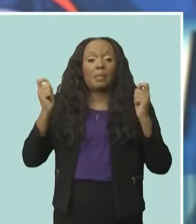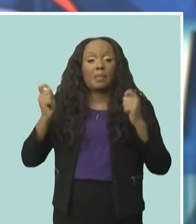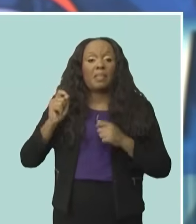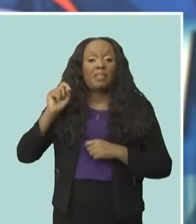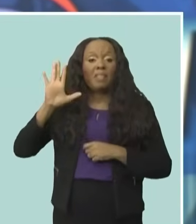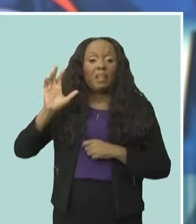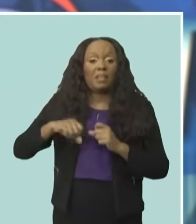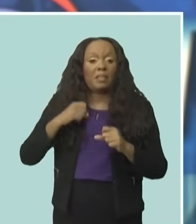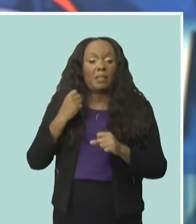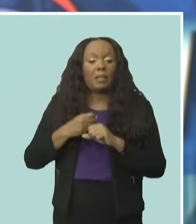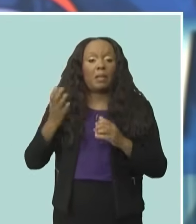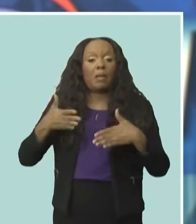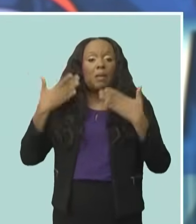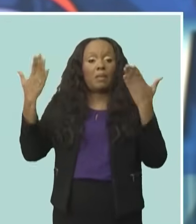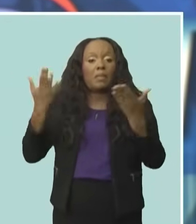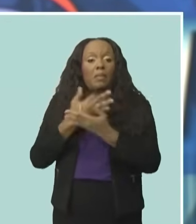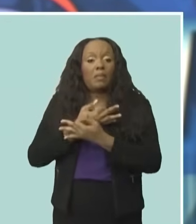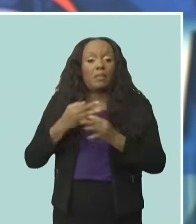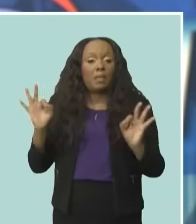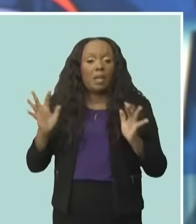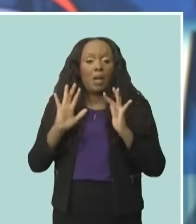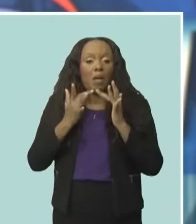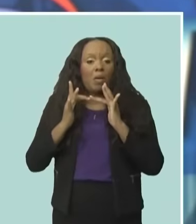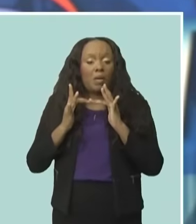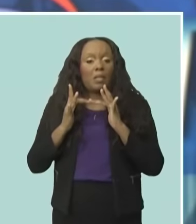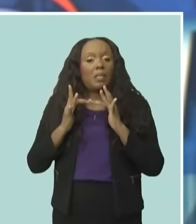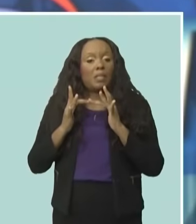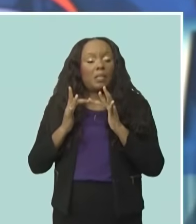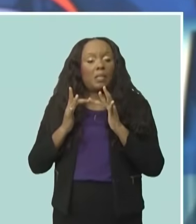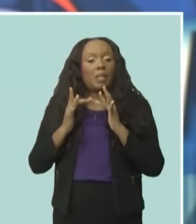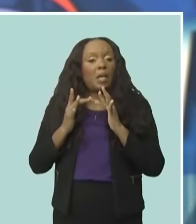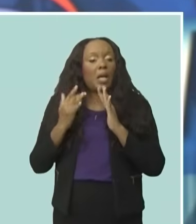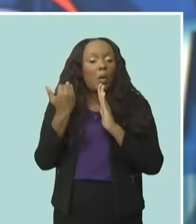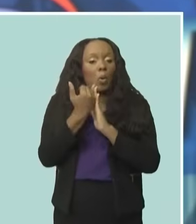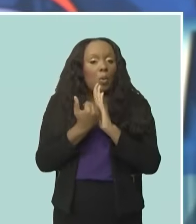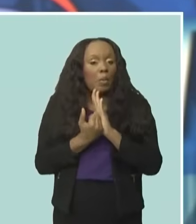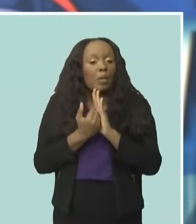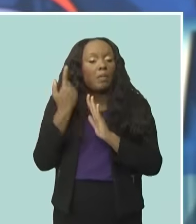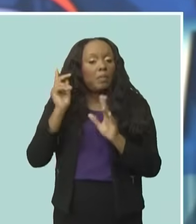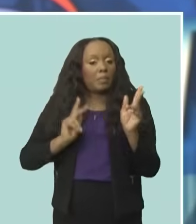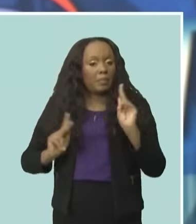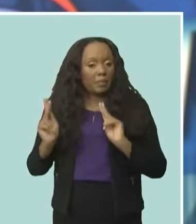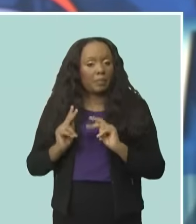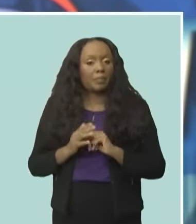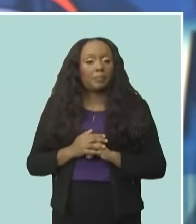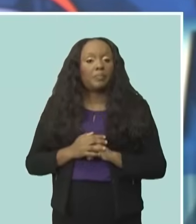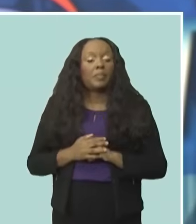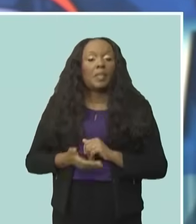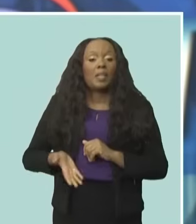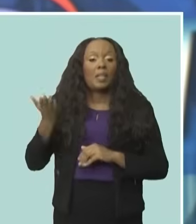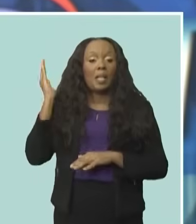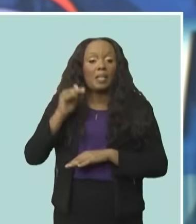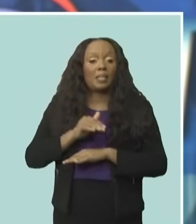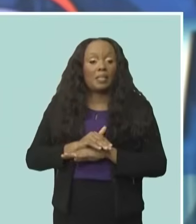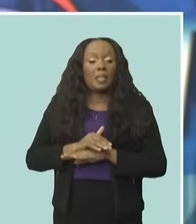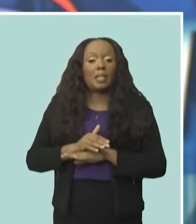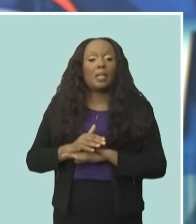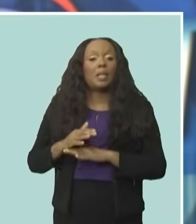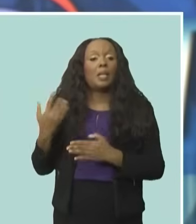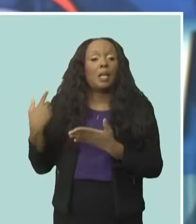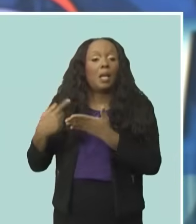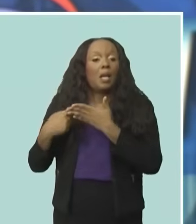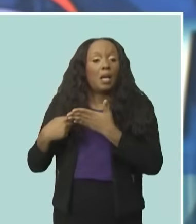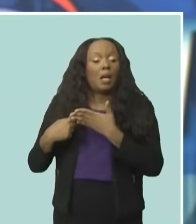free, internationally recognized online courses to citizens. The NTI director was on CBC TV8's The